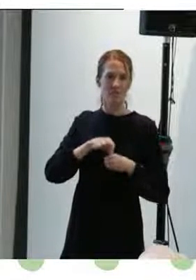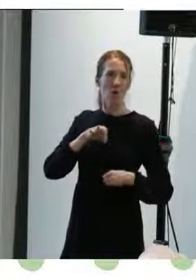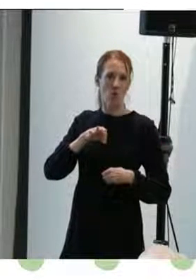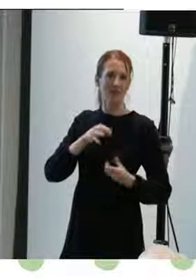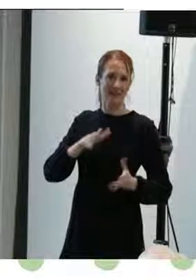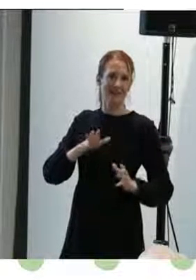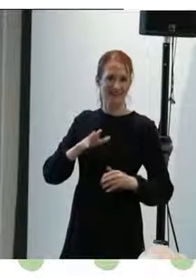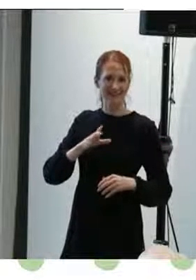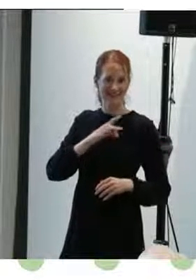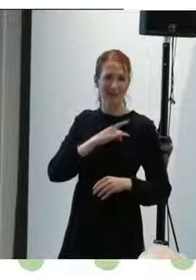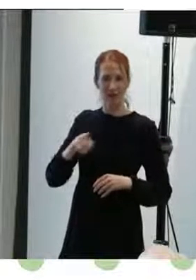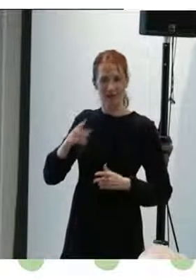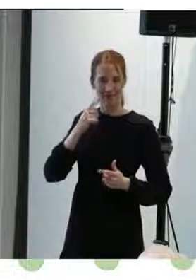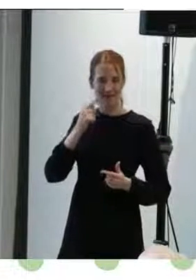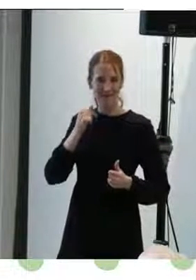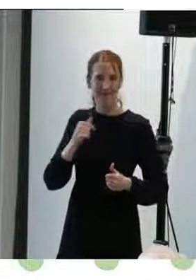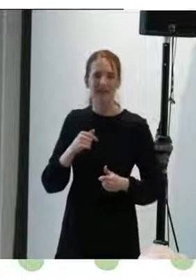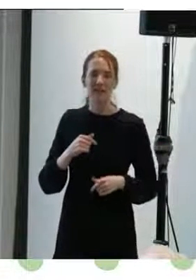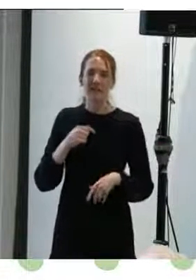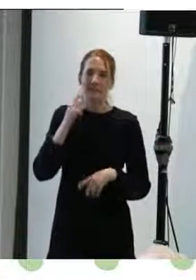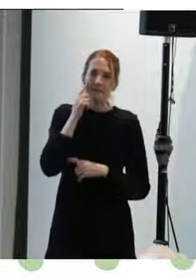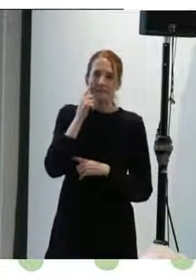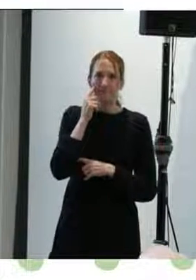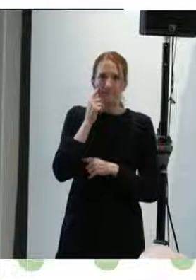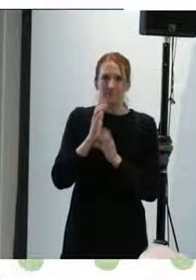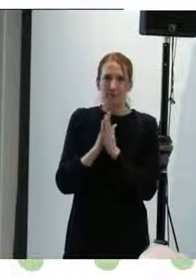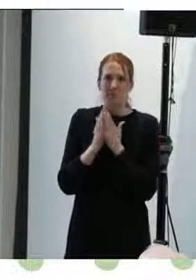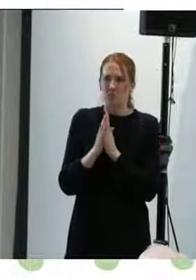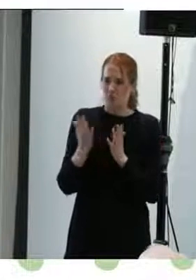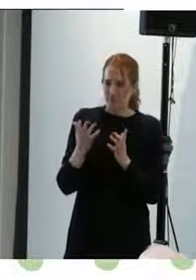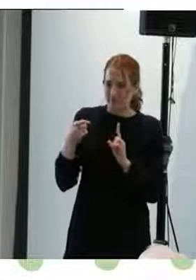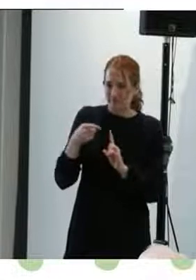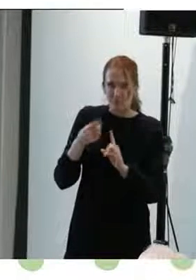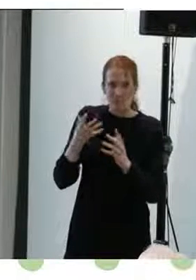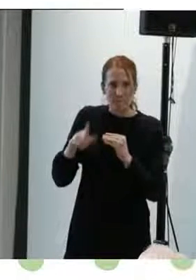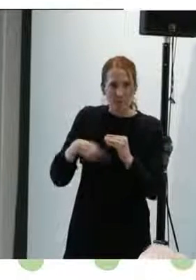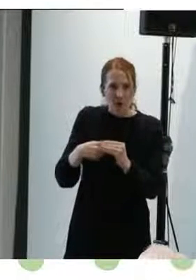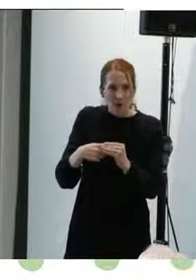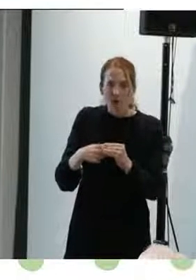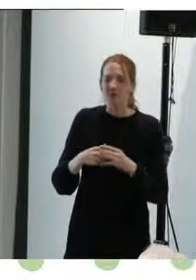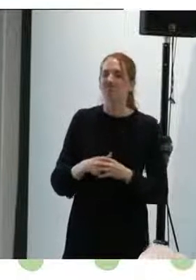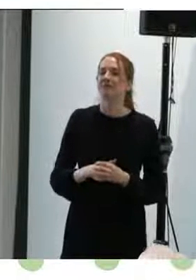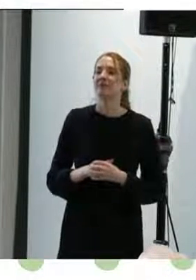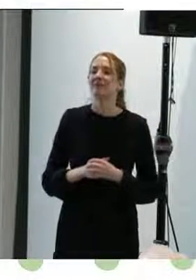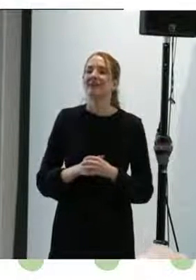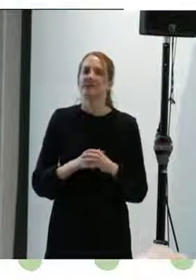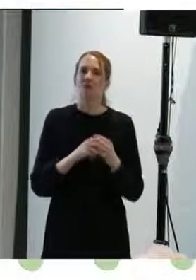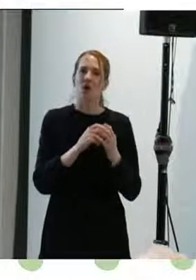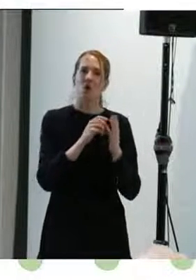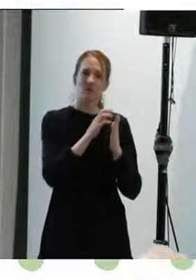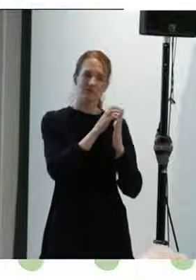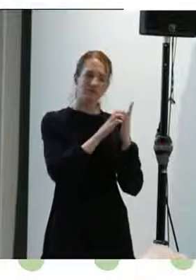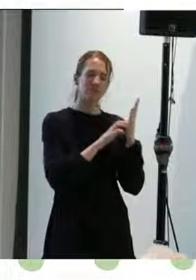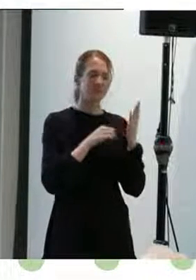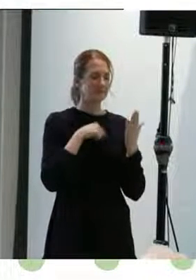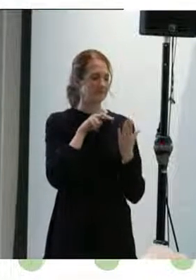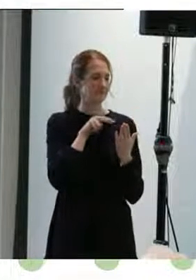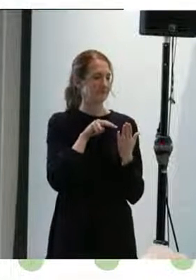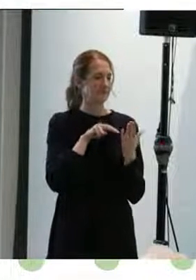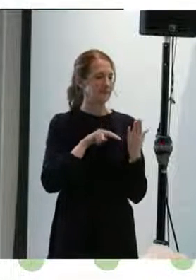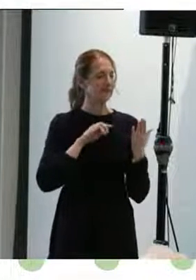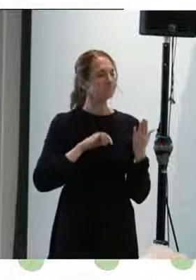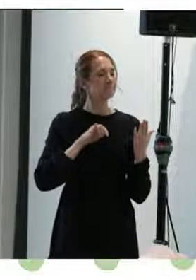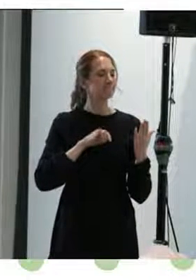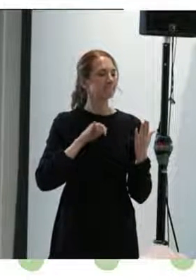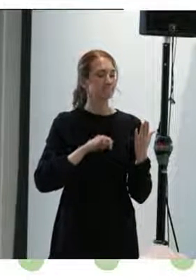I was trying to figure out, okay, what is this book going to be about? And as I read the transcripts, I kind of moved my study away from